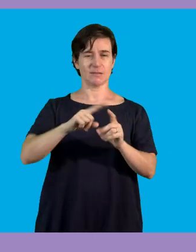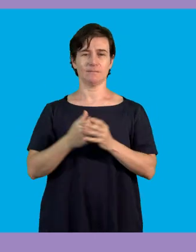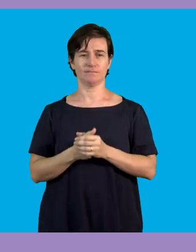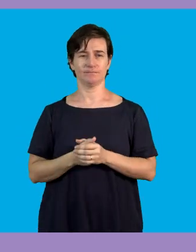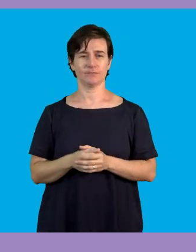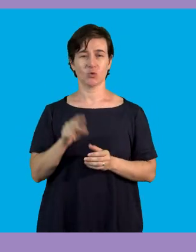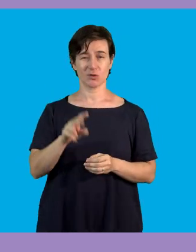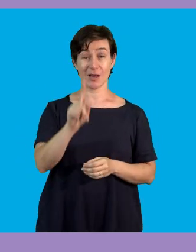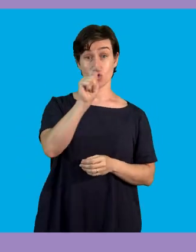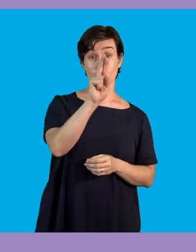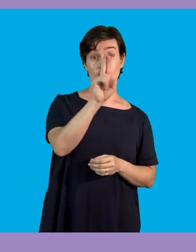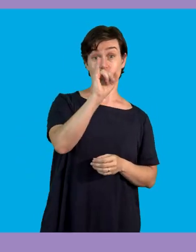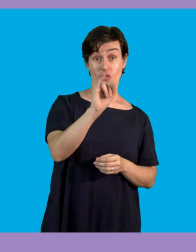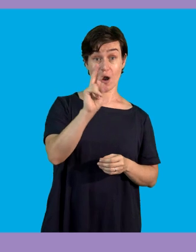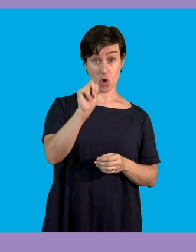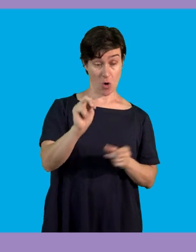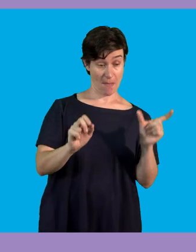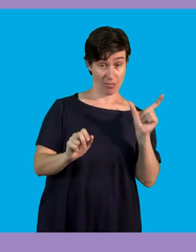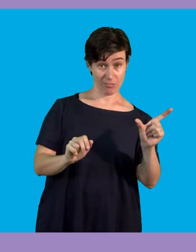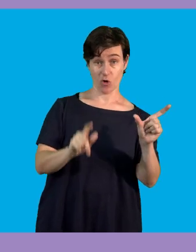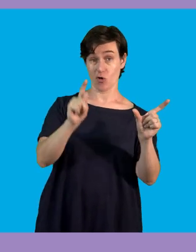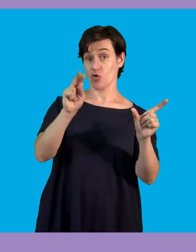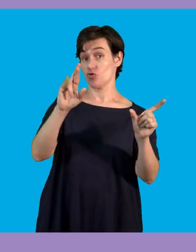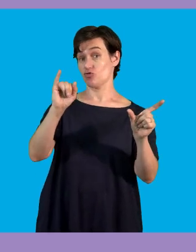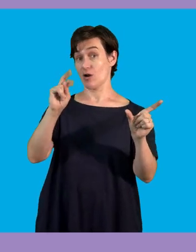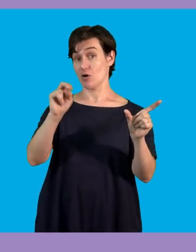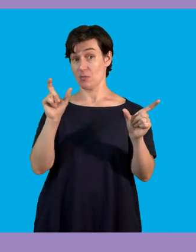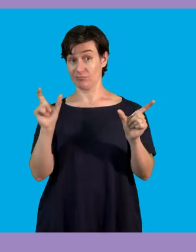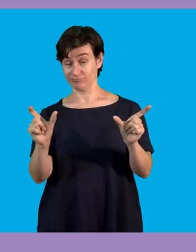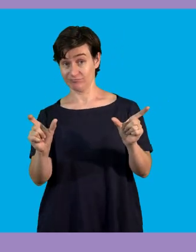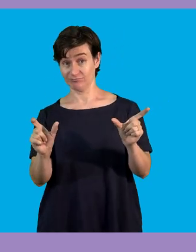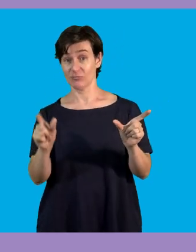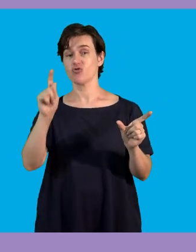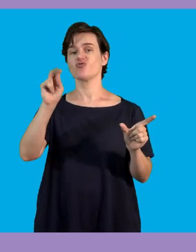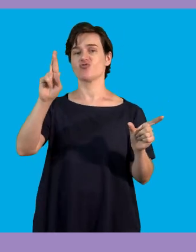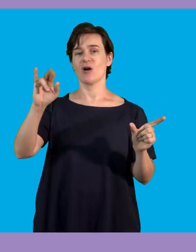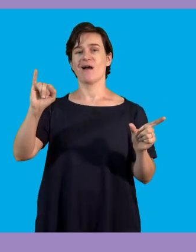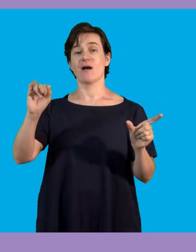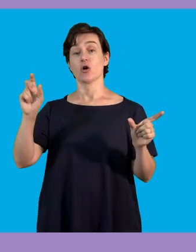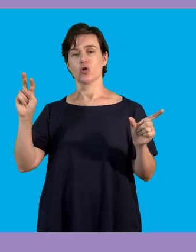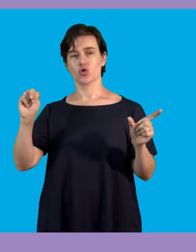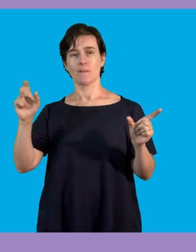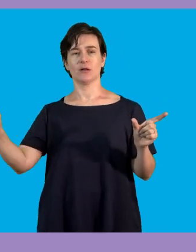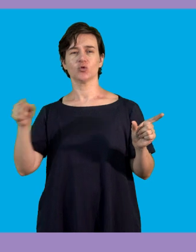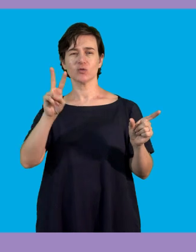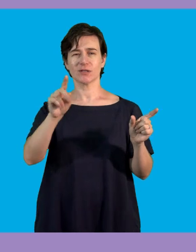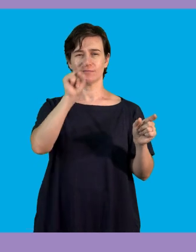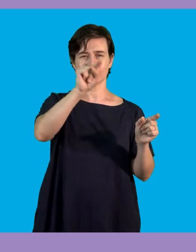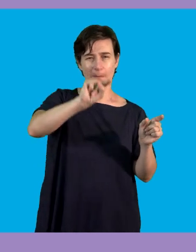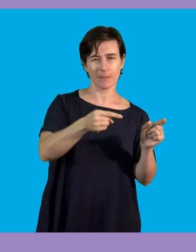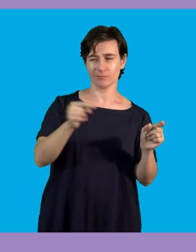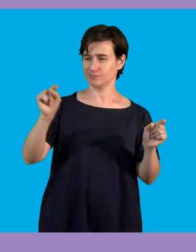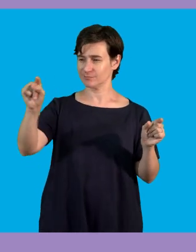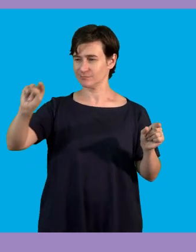We have a trinomial there, and a trinomial there, and a trinomial there. They are separated by a semicolon. So